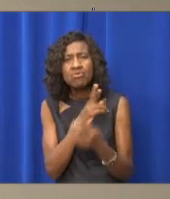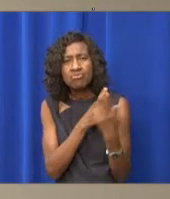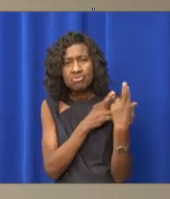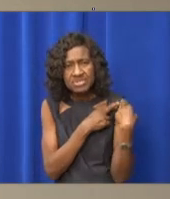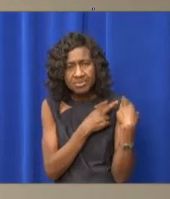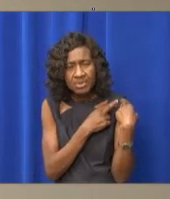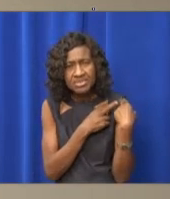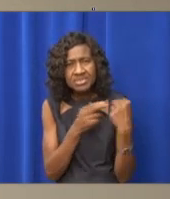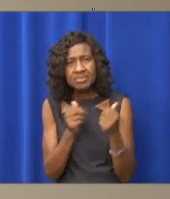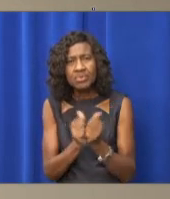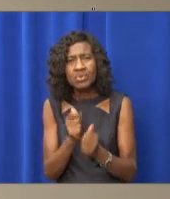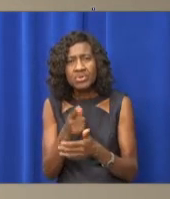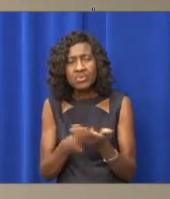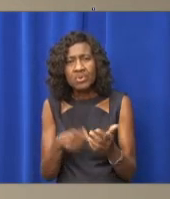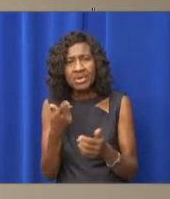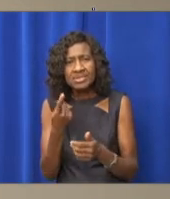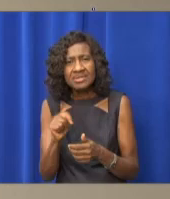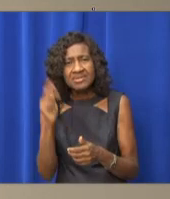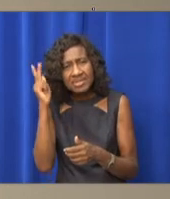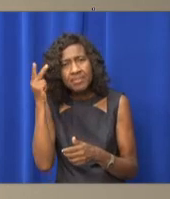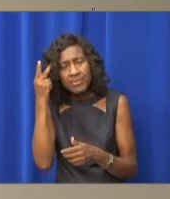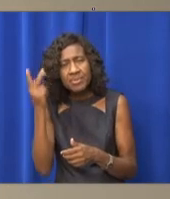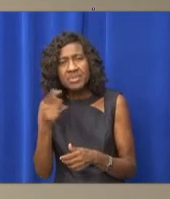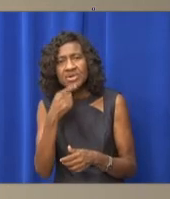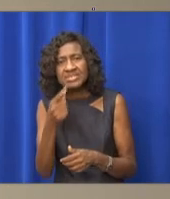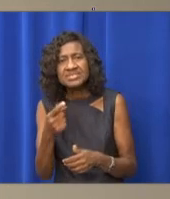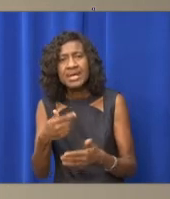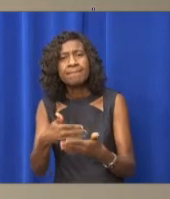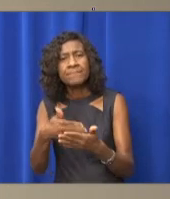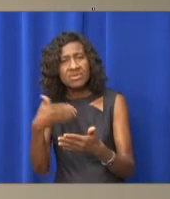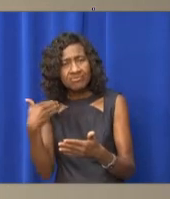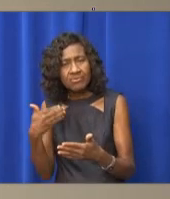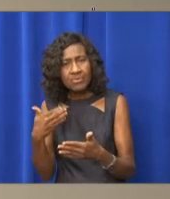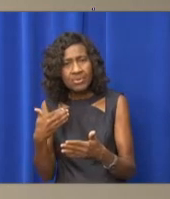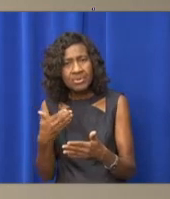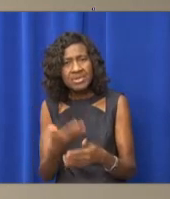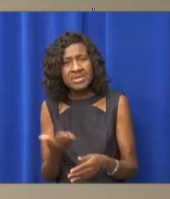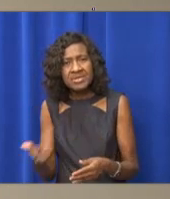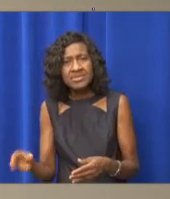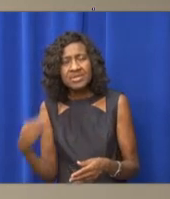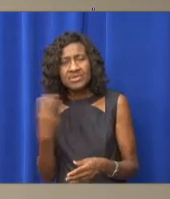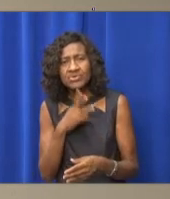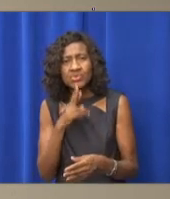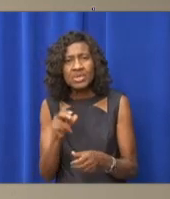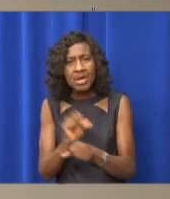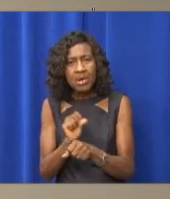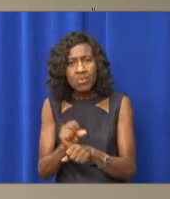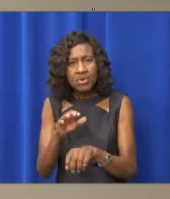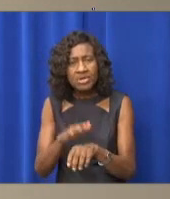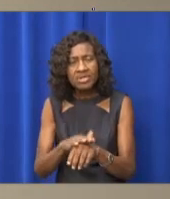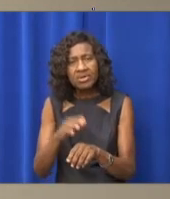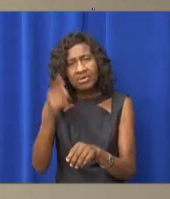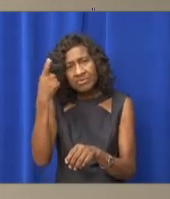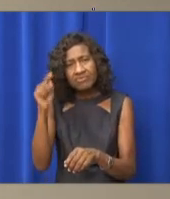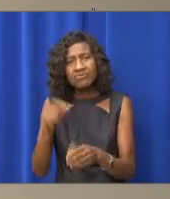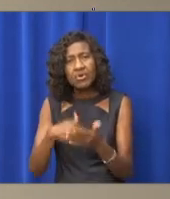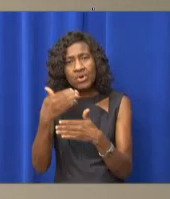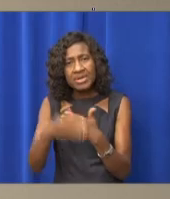Premier speaking about earlier and the stuff that we're working on for next week and trying to free up a little bit more.